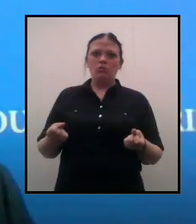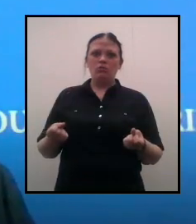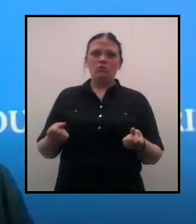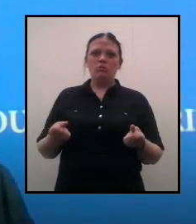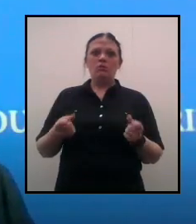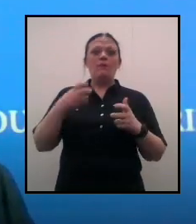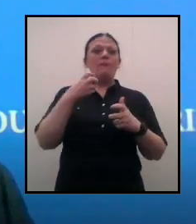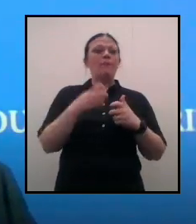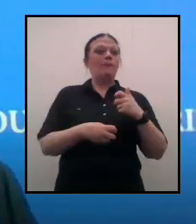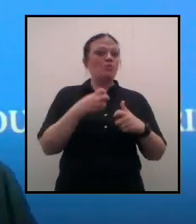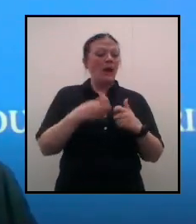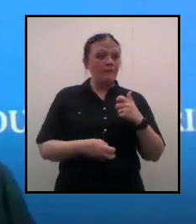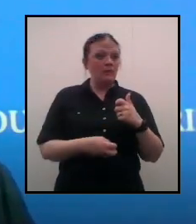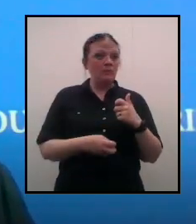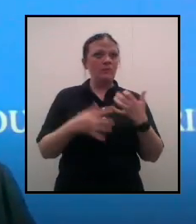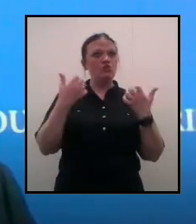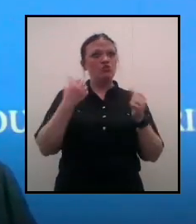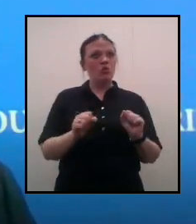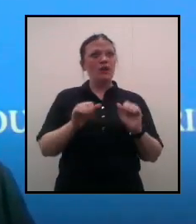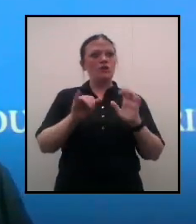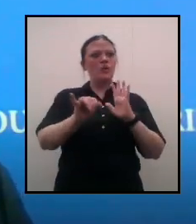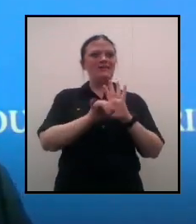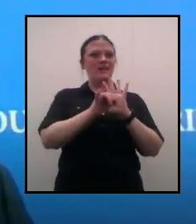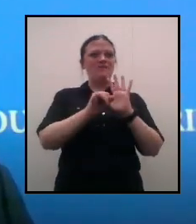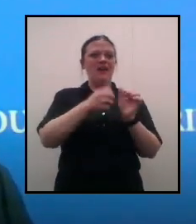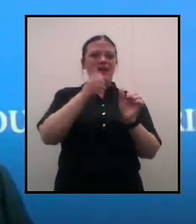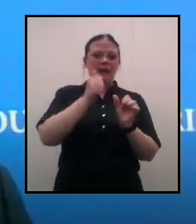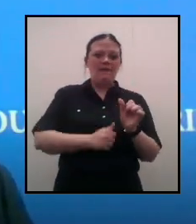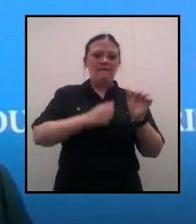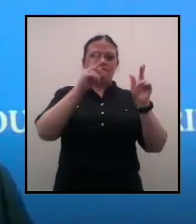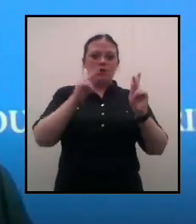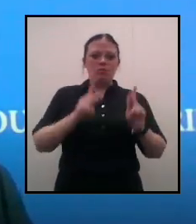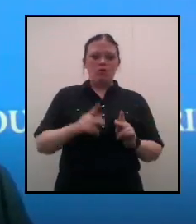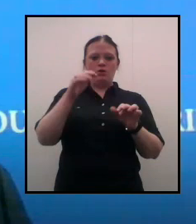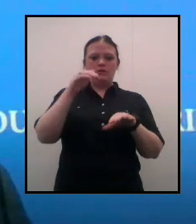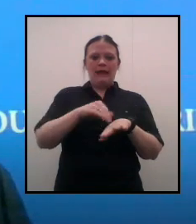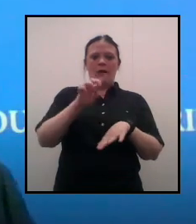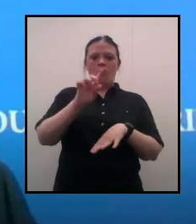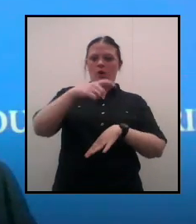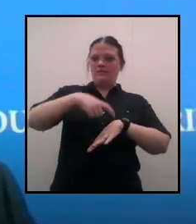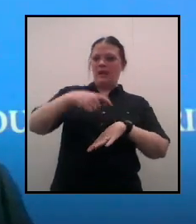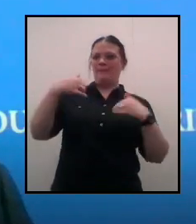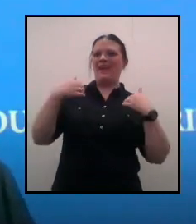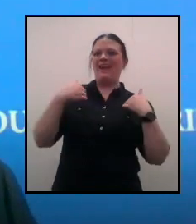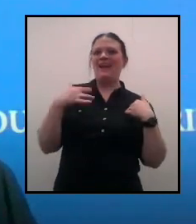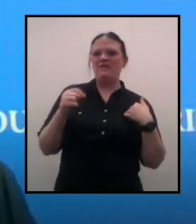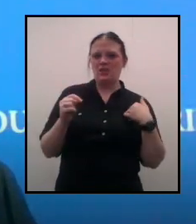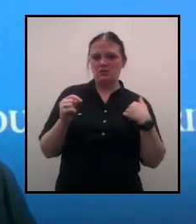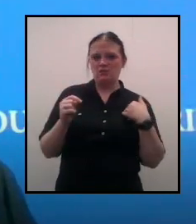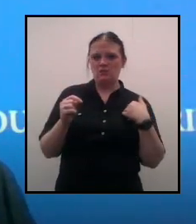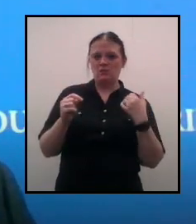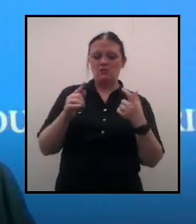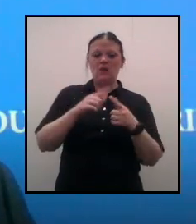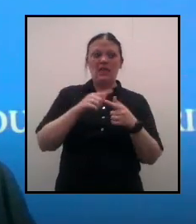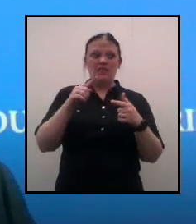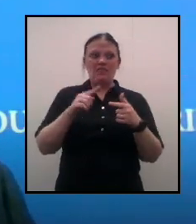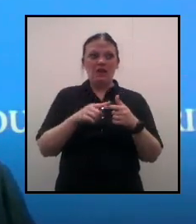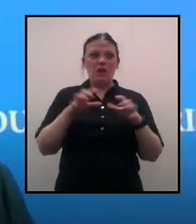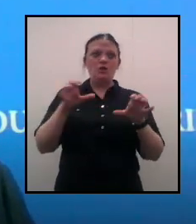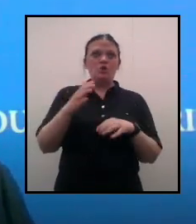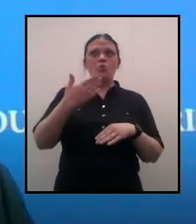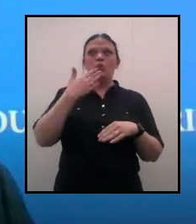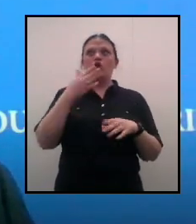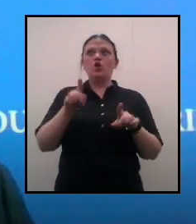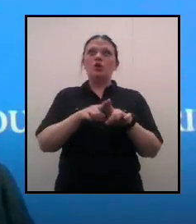Our problem is trying to identify every single person at any one time who may have it, and then doing as good a job